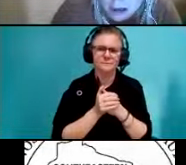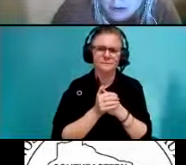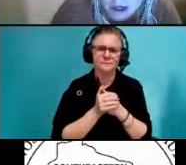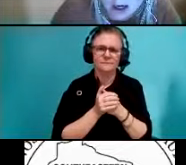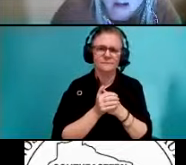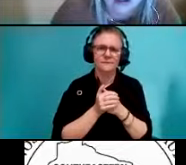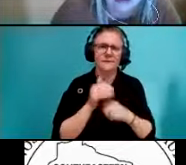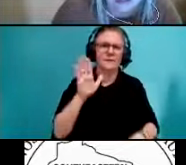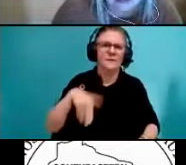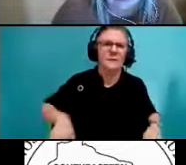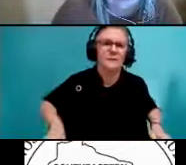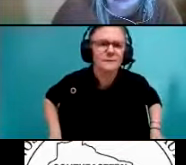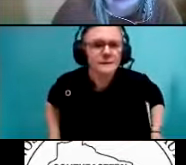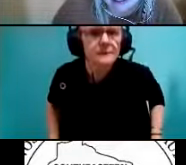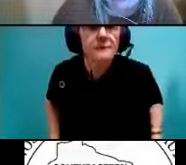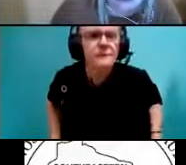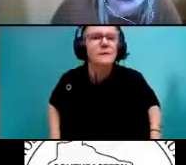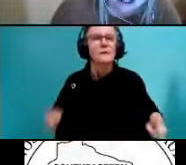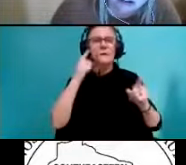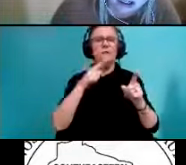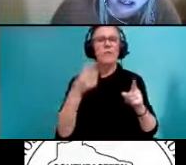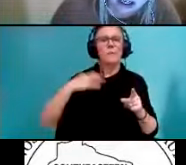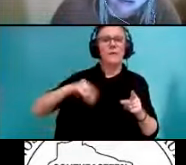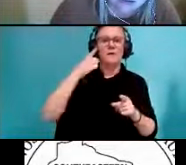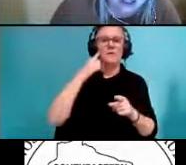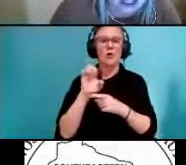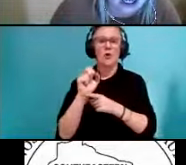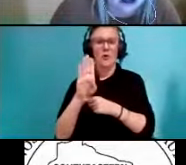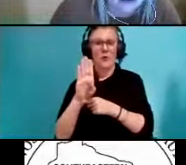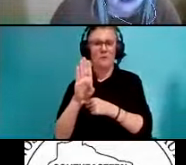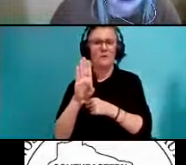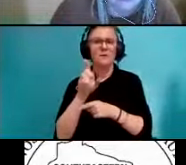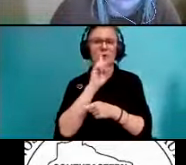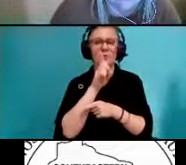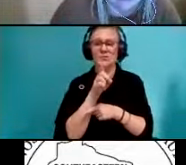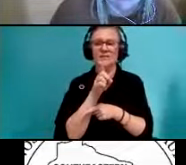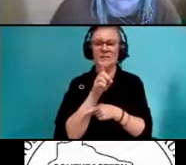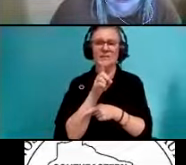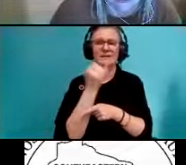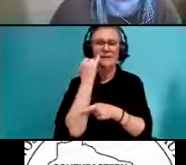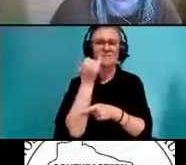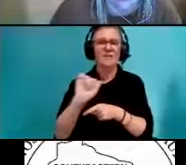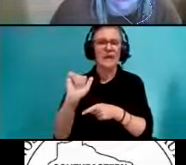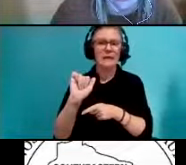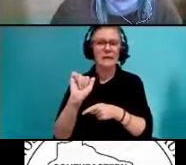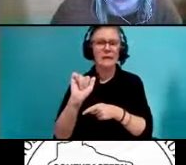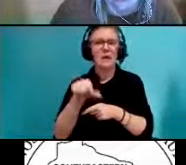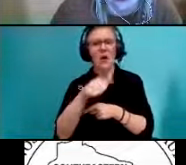Okay, so benefits of curbside versus center running. I feel like I covered that. So if you have any other questions,